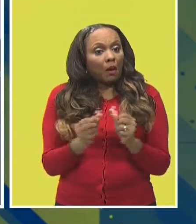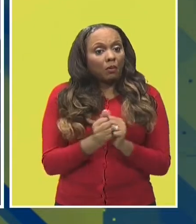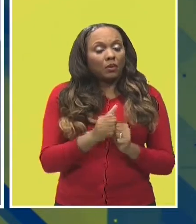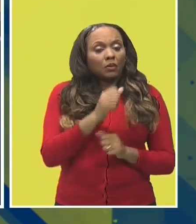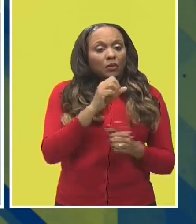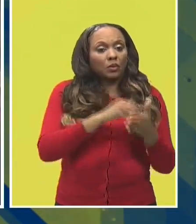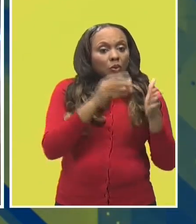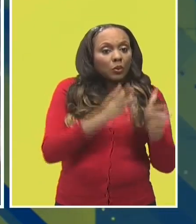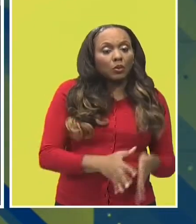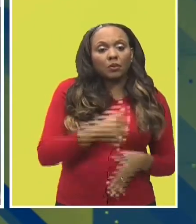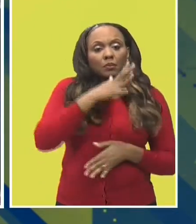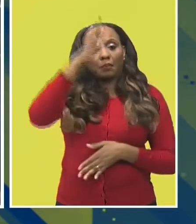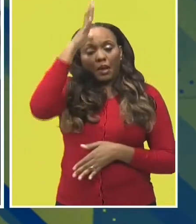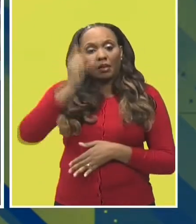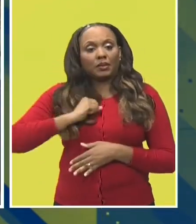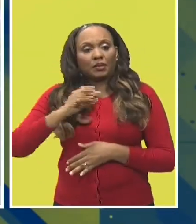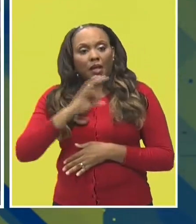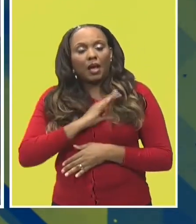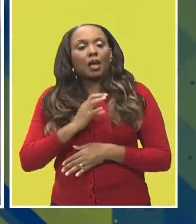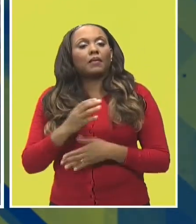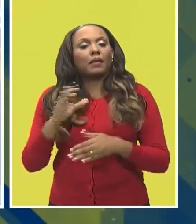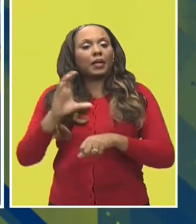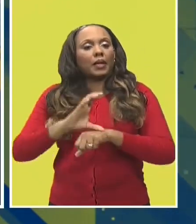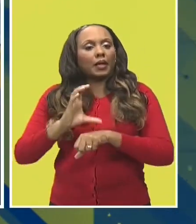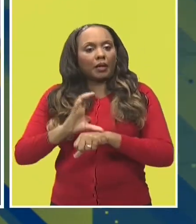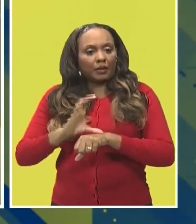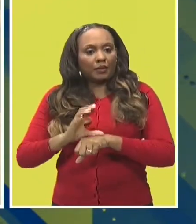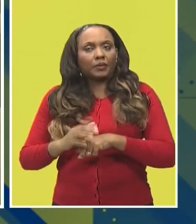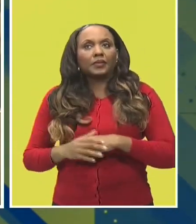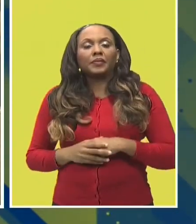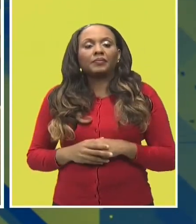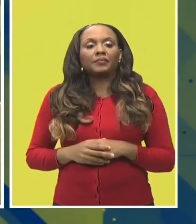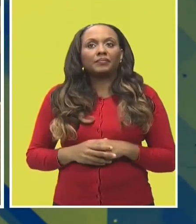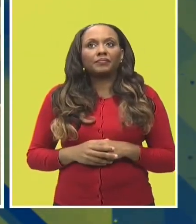parents and staff at New Dimensions Ministries.